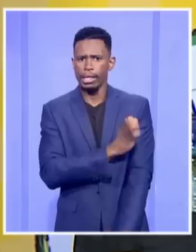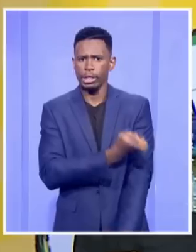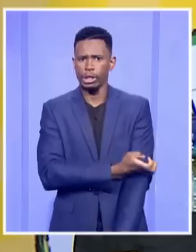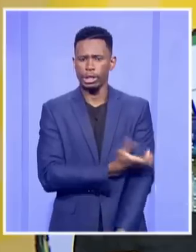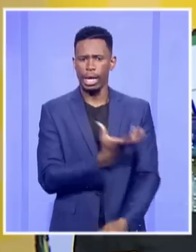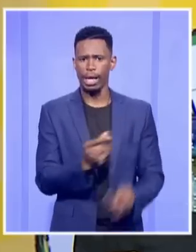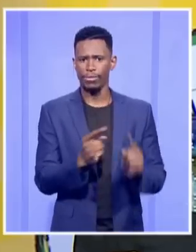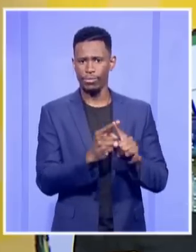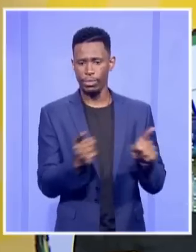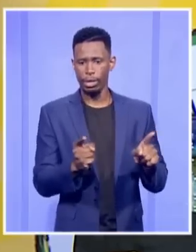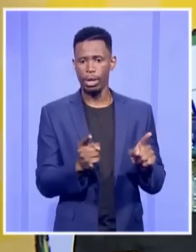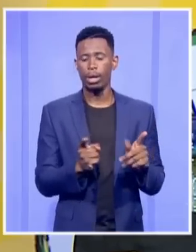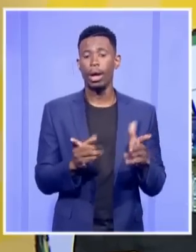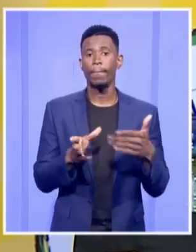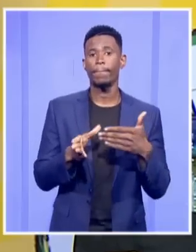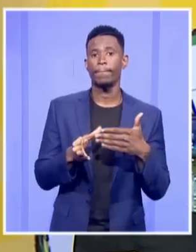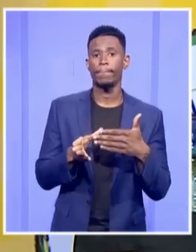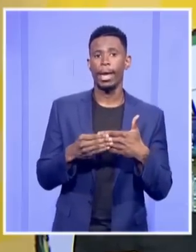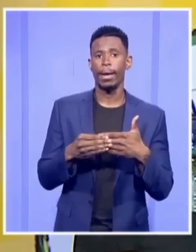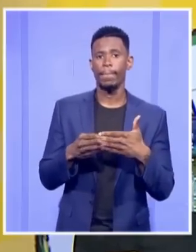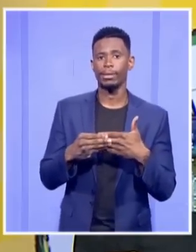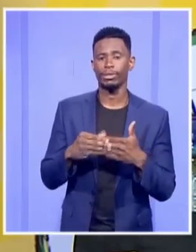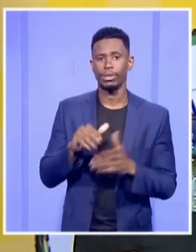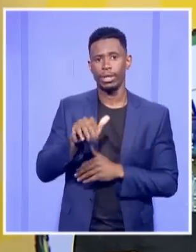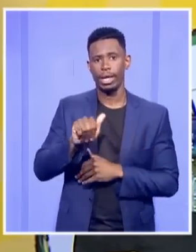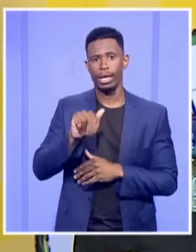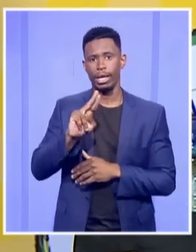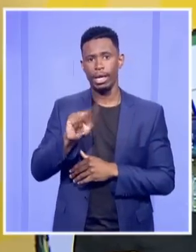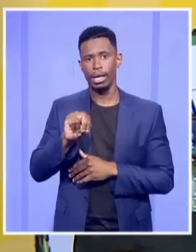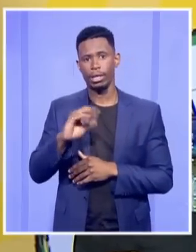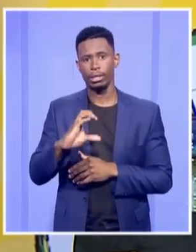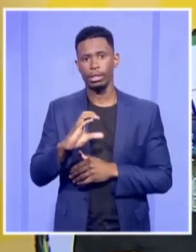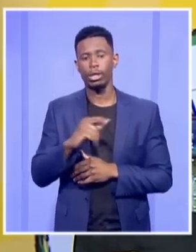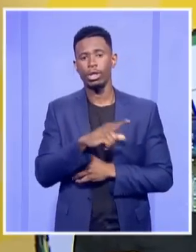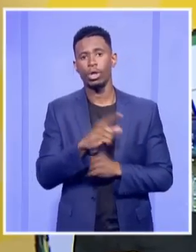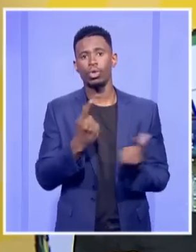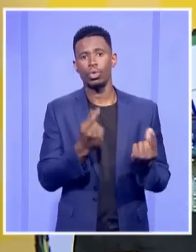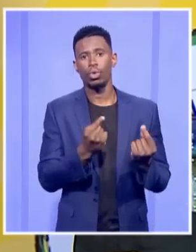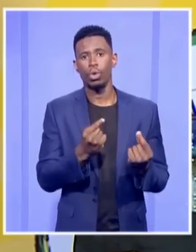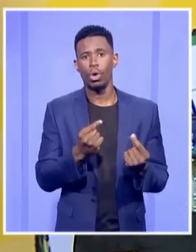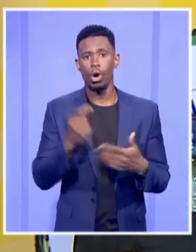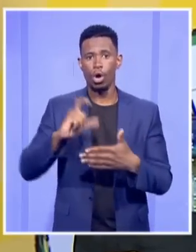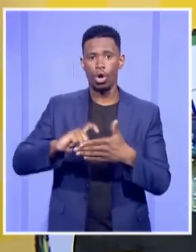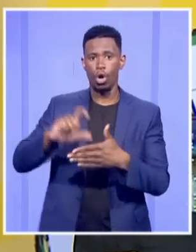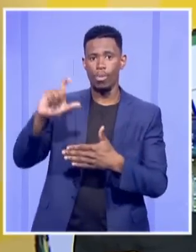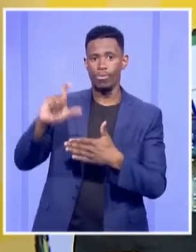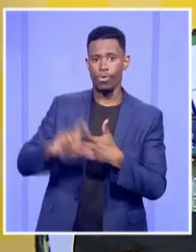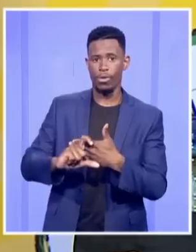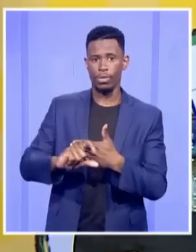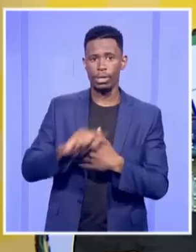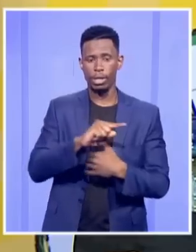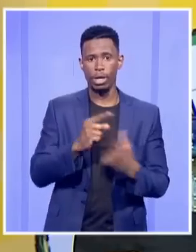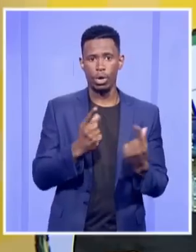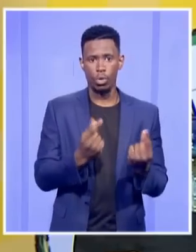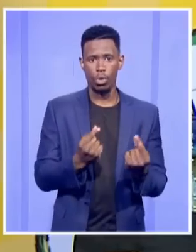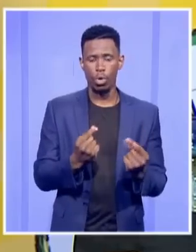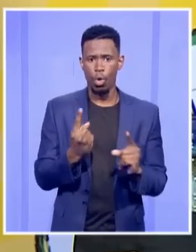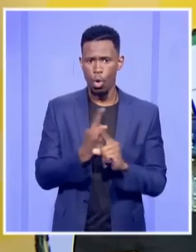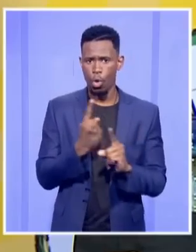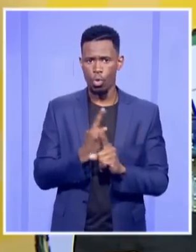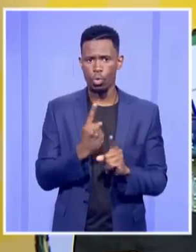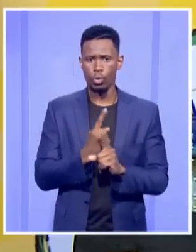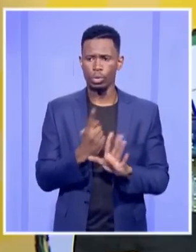And members of the ANC always approach their conferences with a great sense of camaraderie, and we hope the same